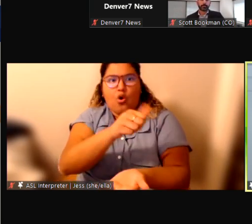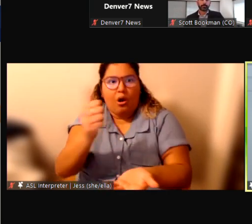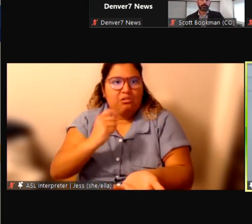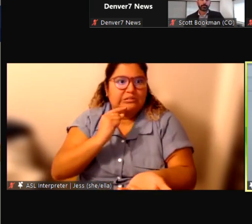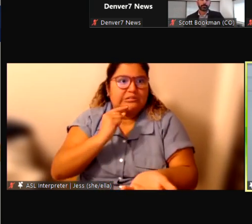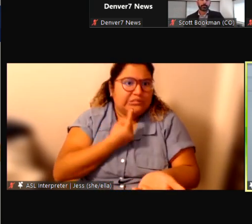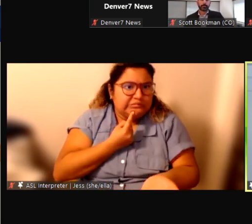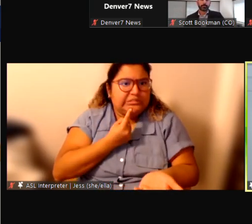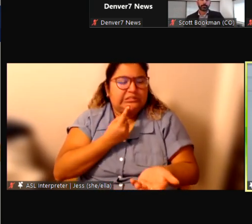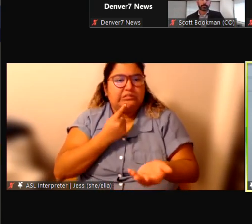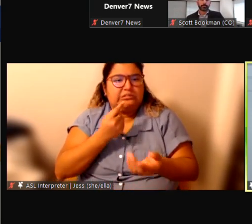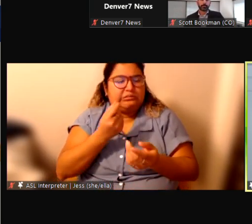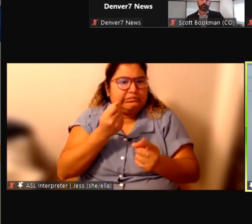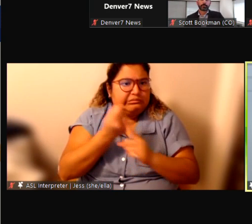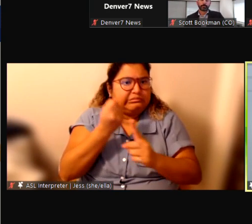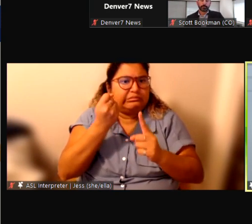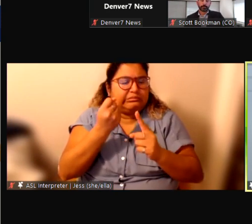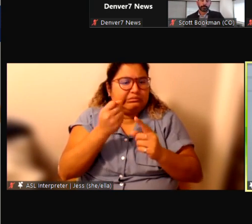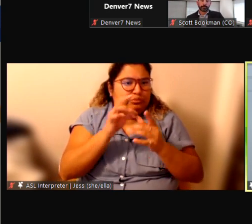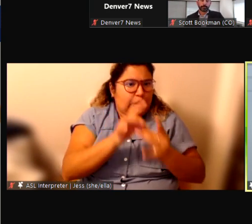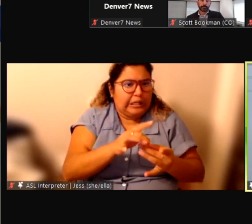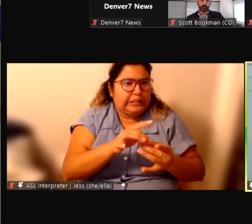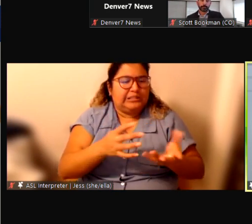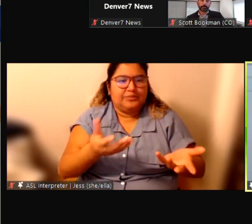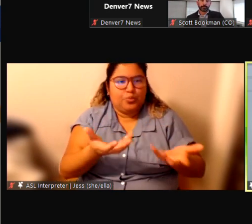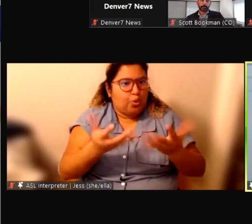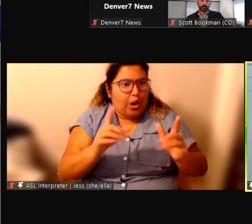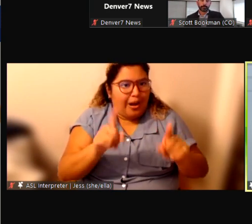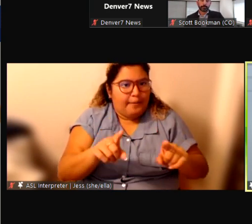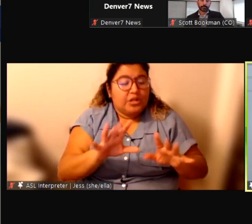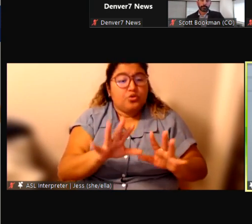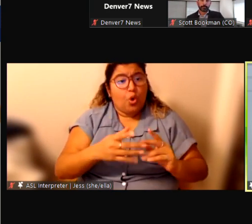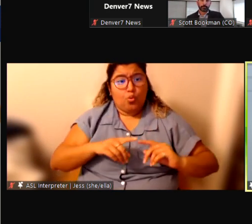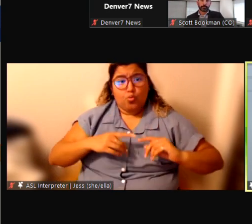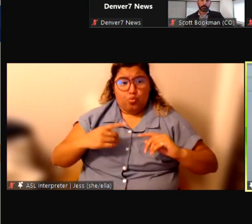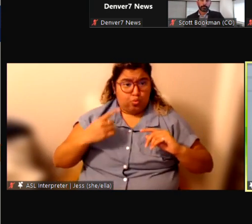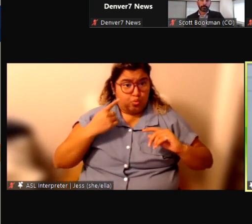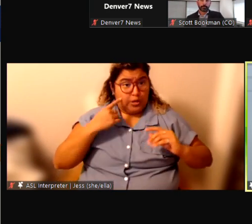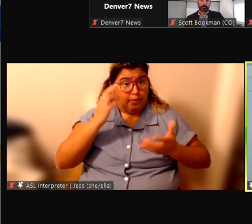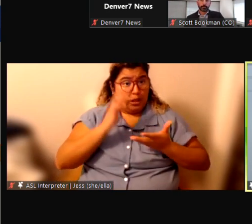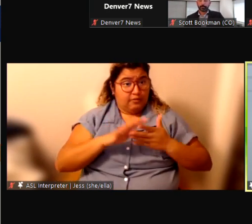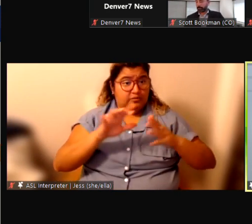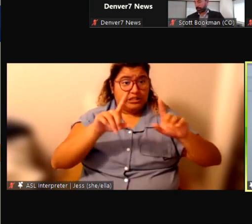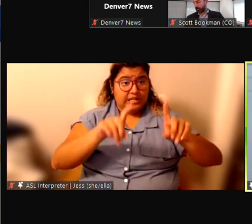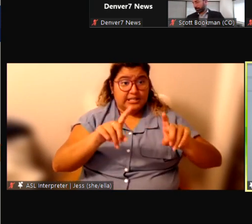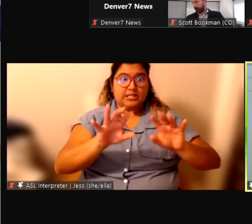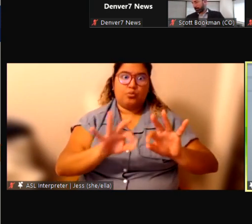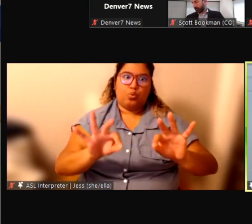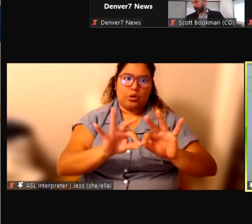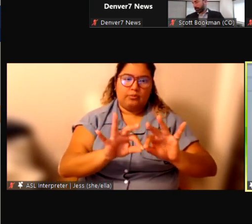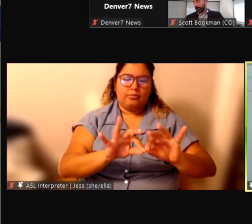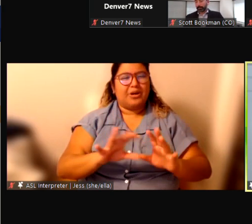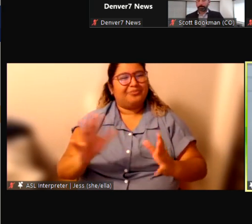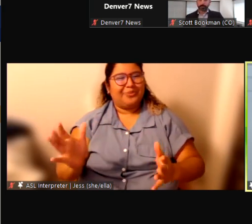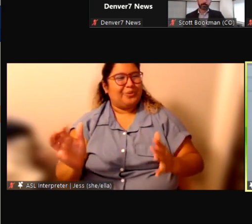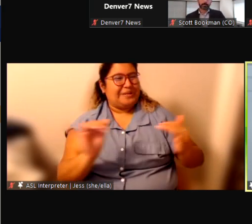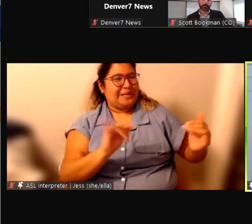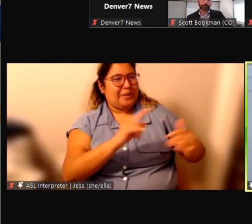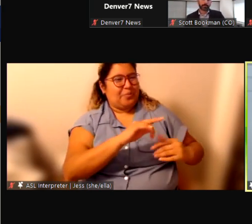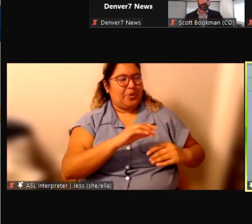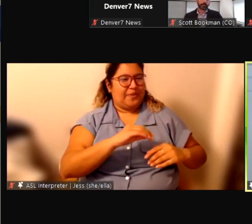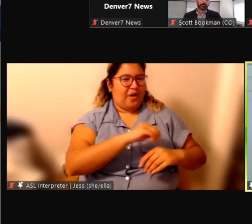associated with the infection. So we believe that testing is important, but I think, as with COVID-19 and other